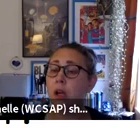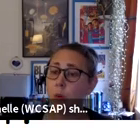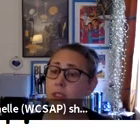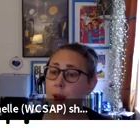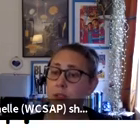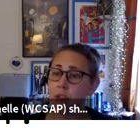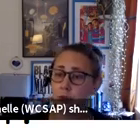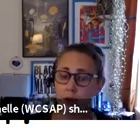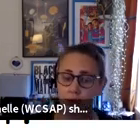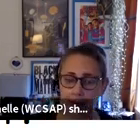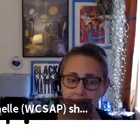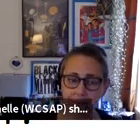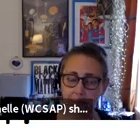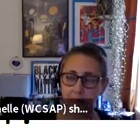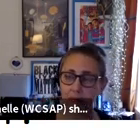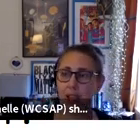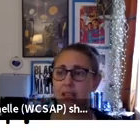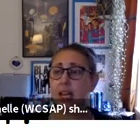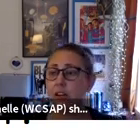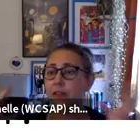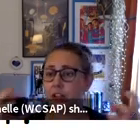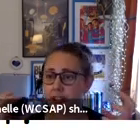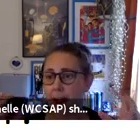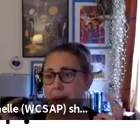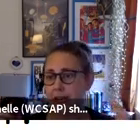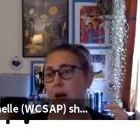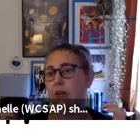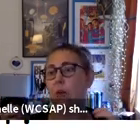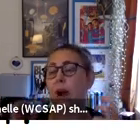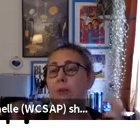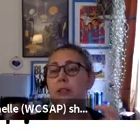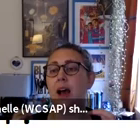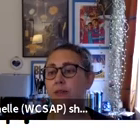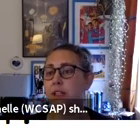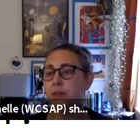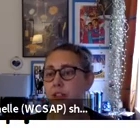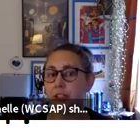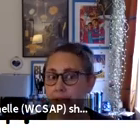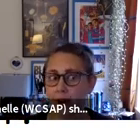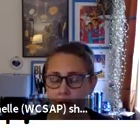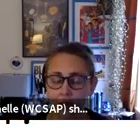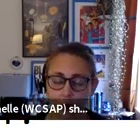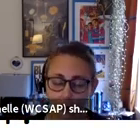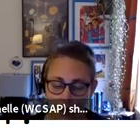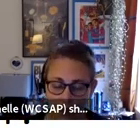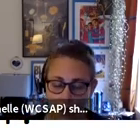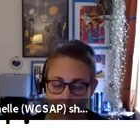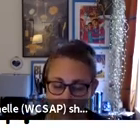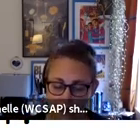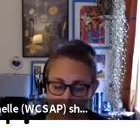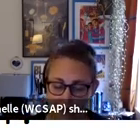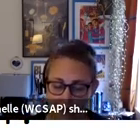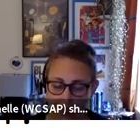about what's happened to children, right? That intervention is happening now, or we're able to have an intervention now. So,